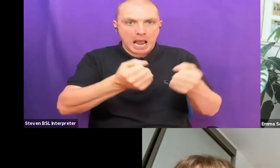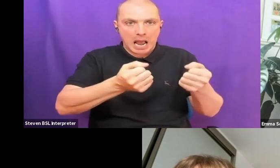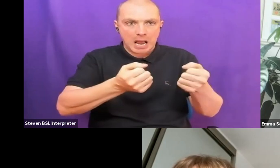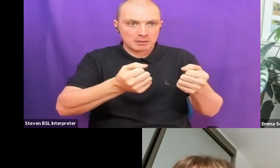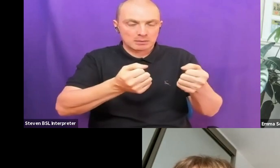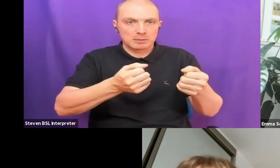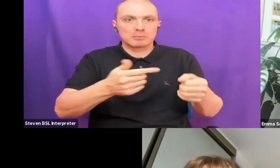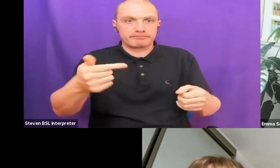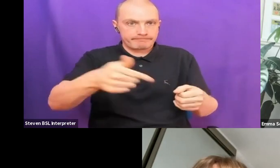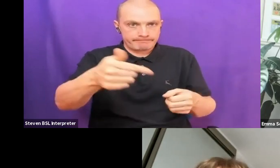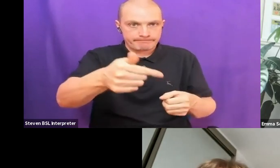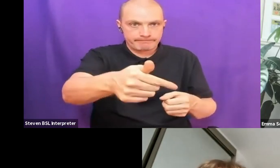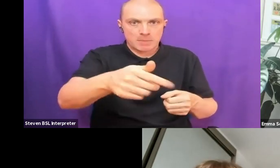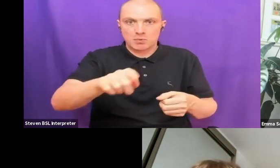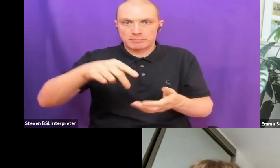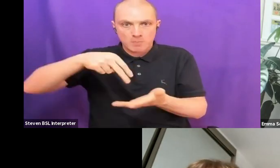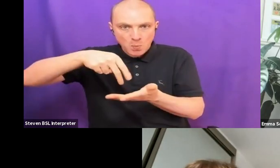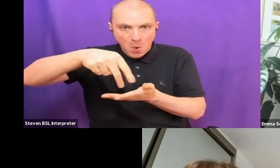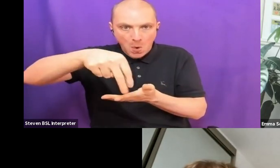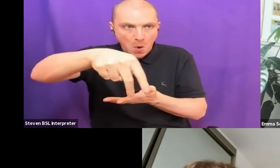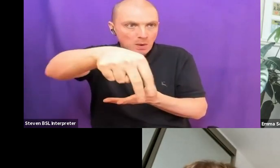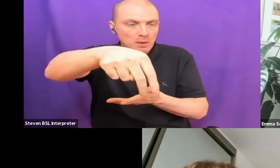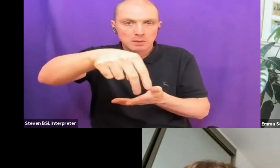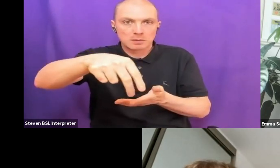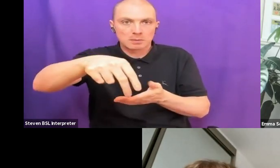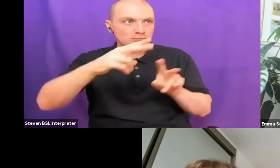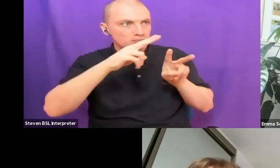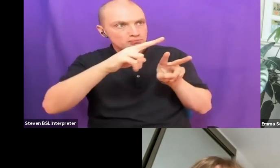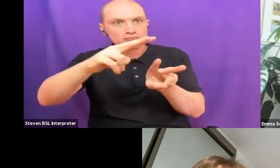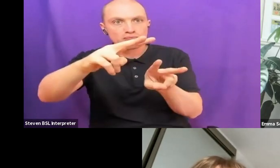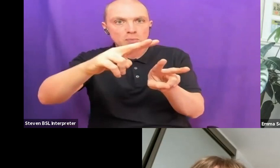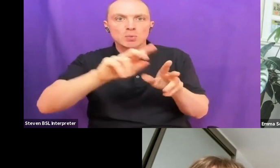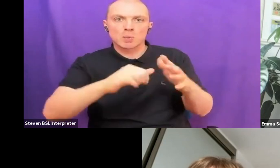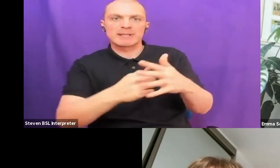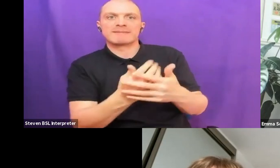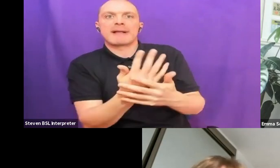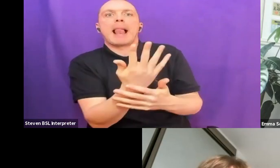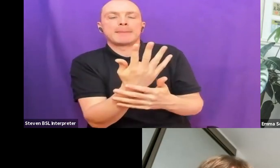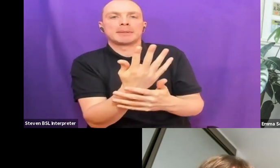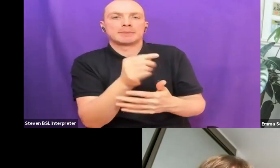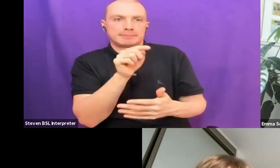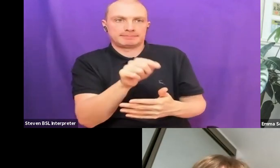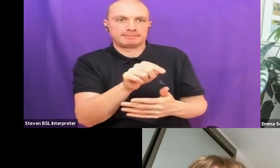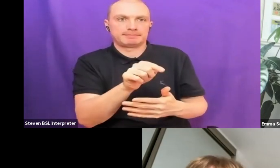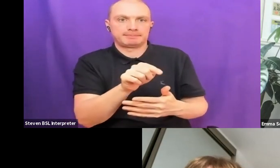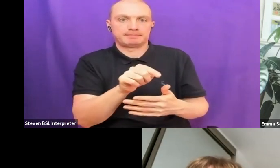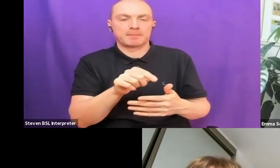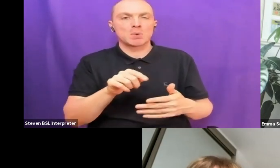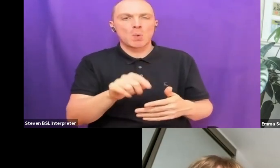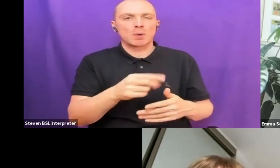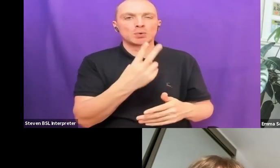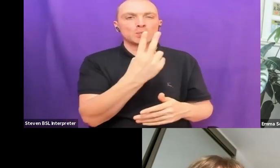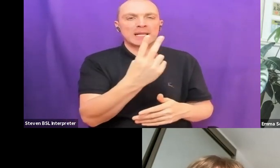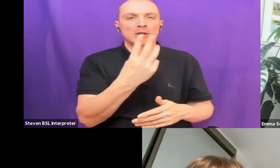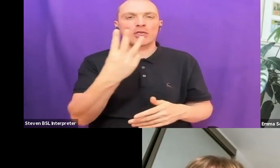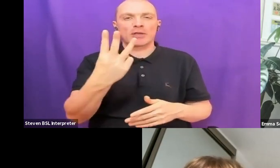wider programme of investment back into that Ayrshire growth deal. So what are we going to put on these 23.5 football pitches, and how